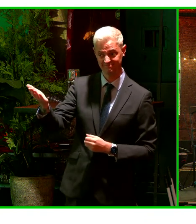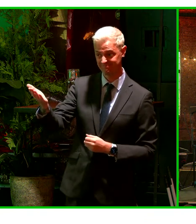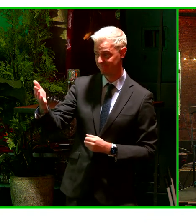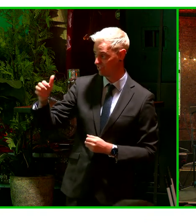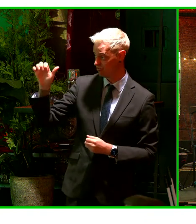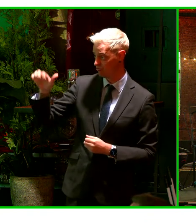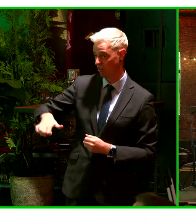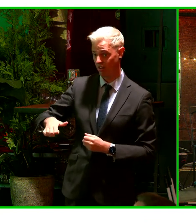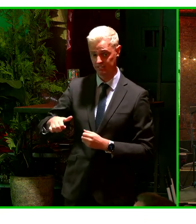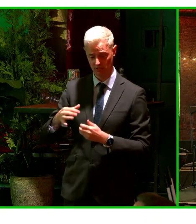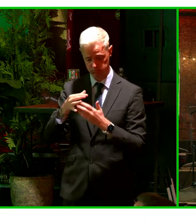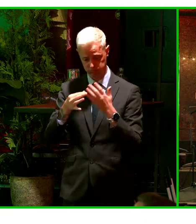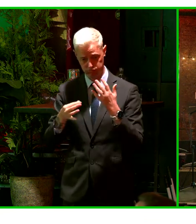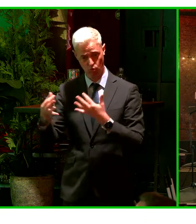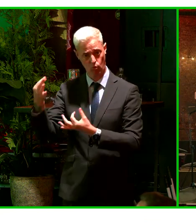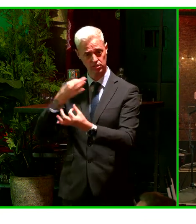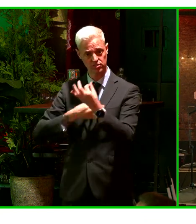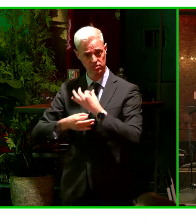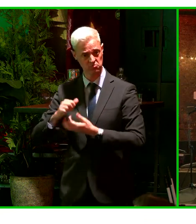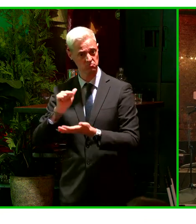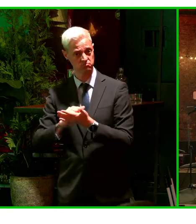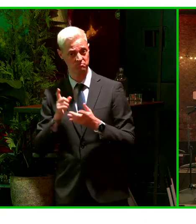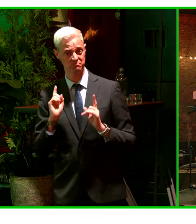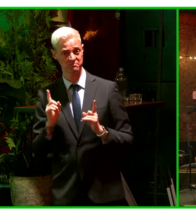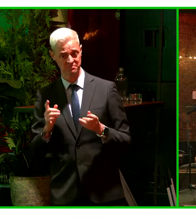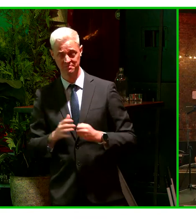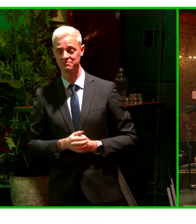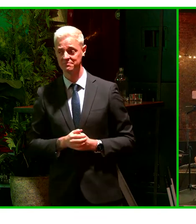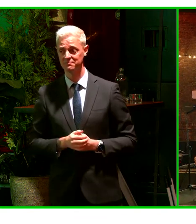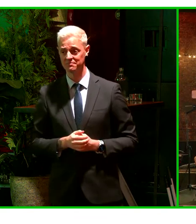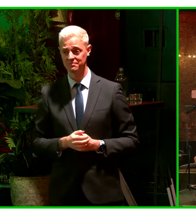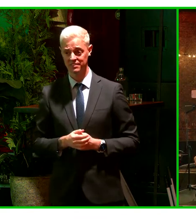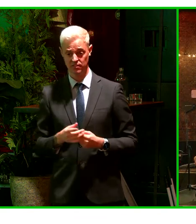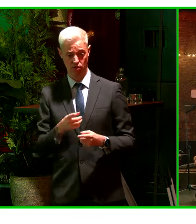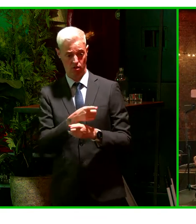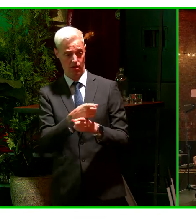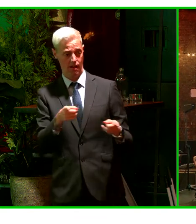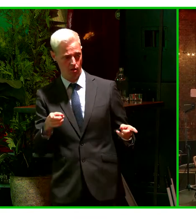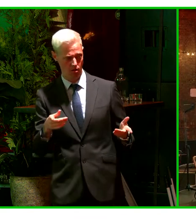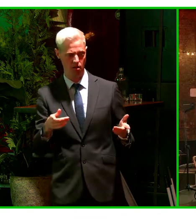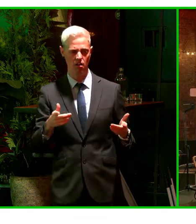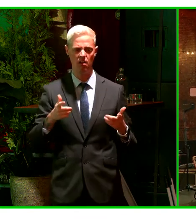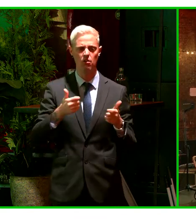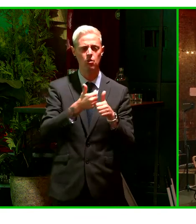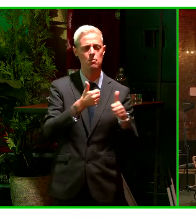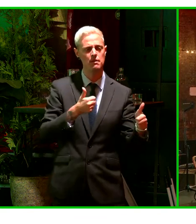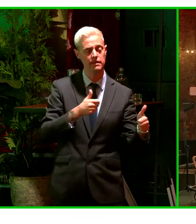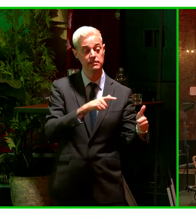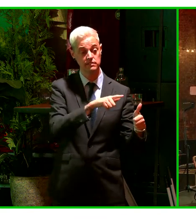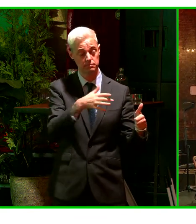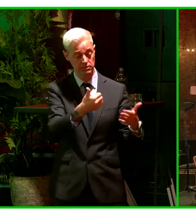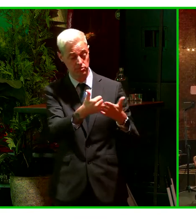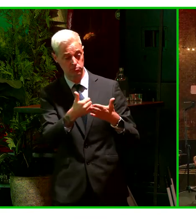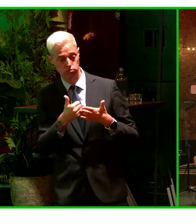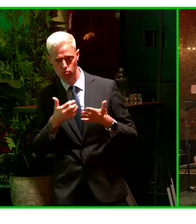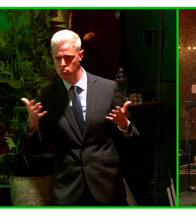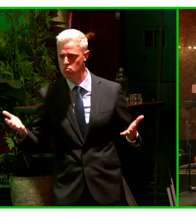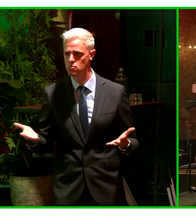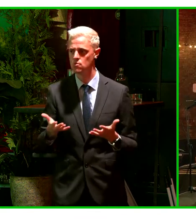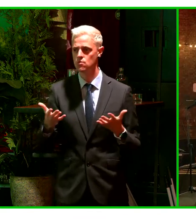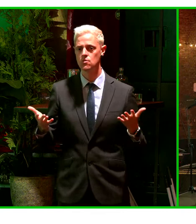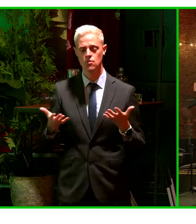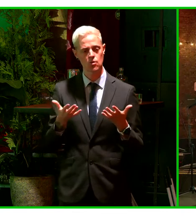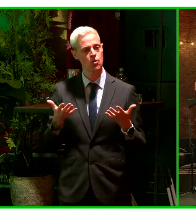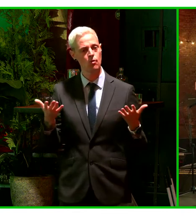the key questions. And we've had a load of our companies from East Lancashire who were supporting along that innovation route up